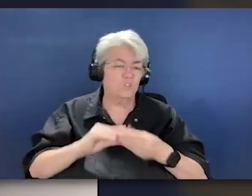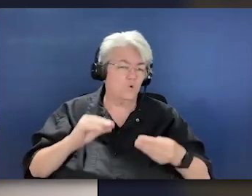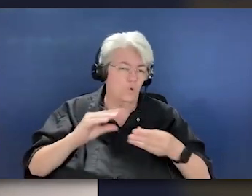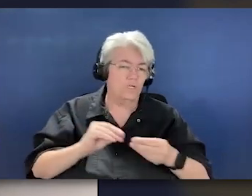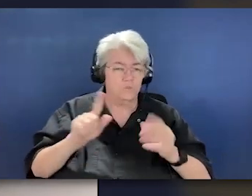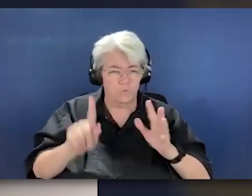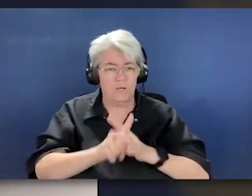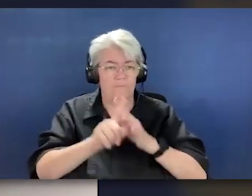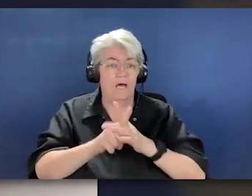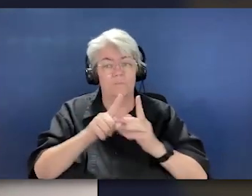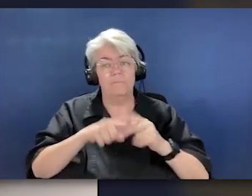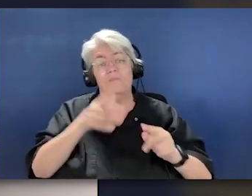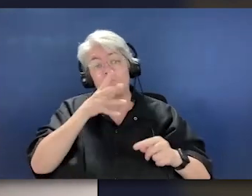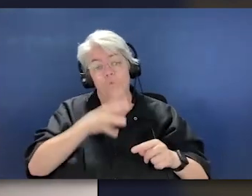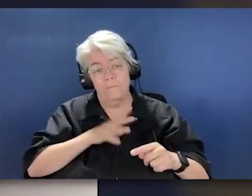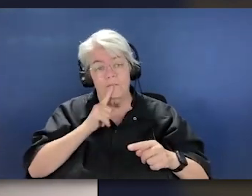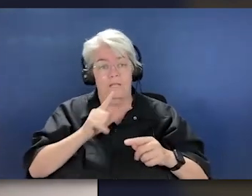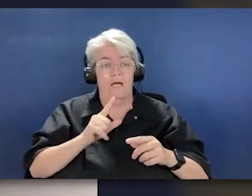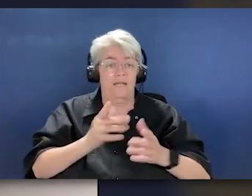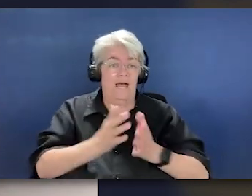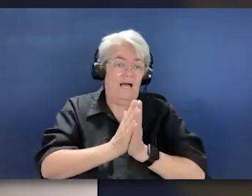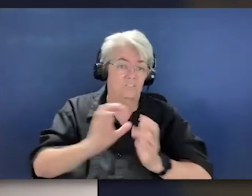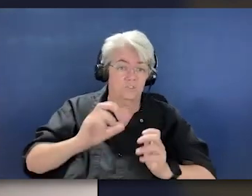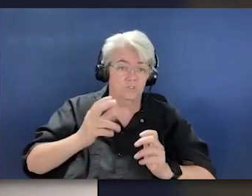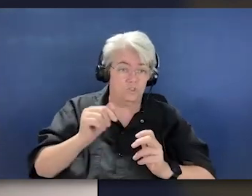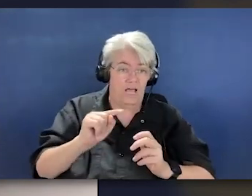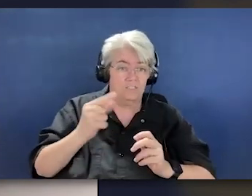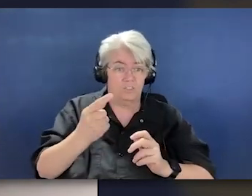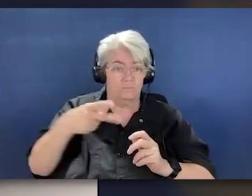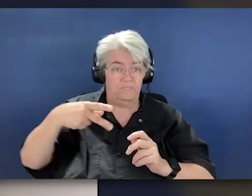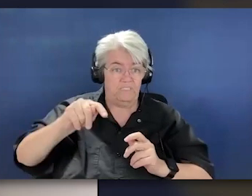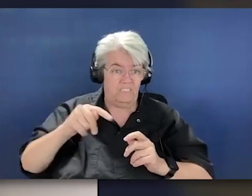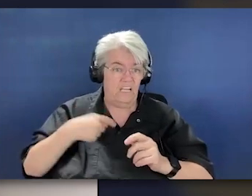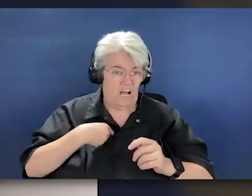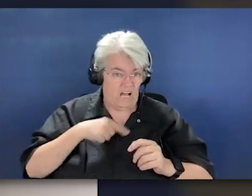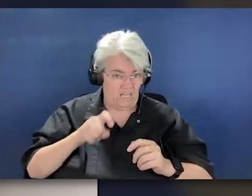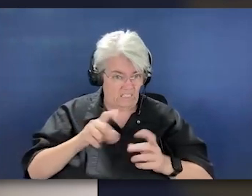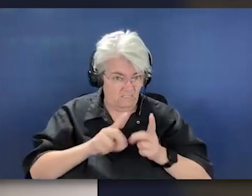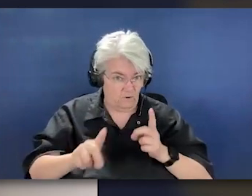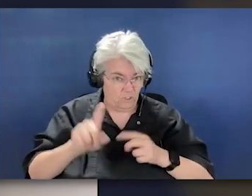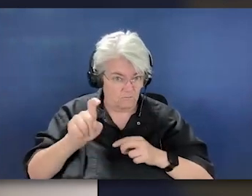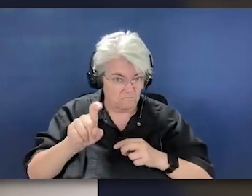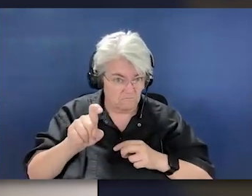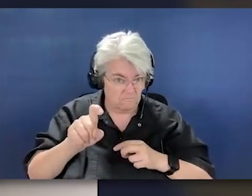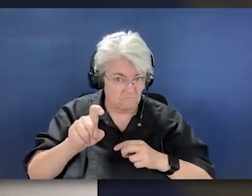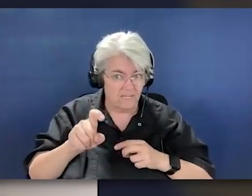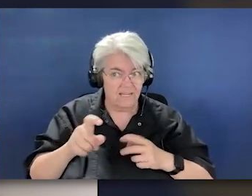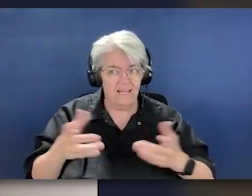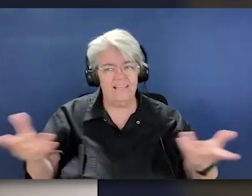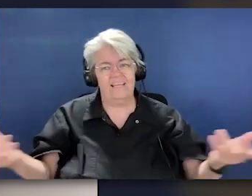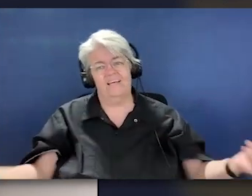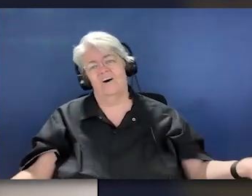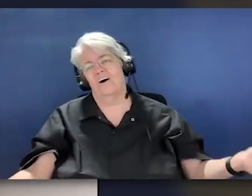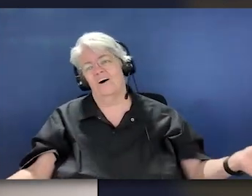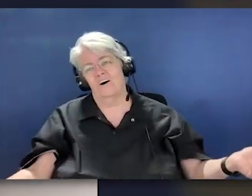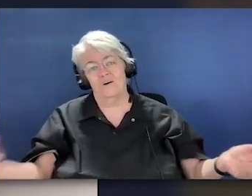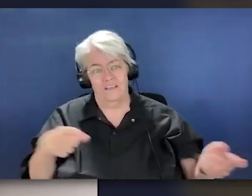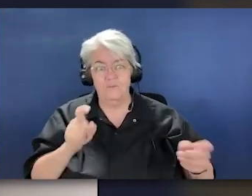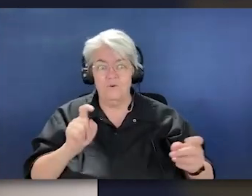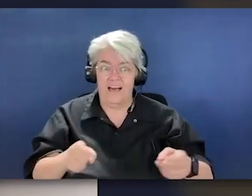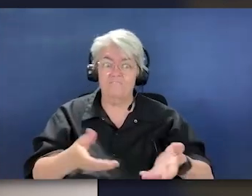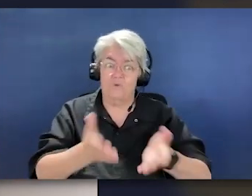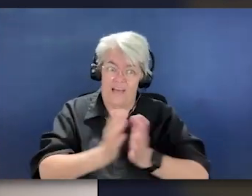out about the woman who asked ChatGPT whether she should get a divorce. It's like, listen, if you have to